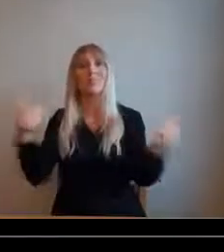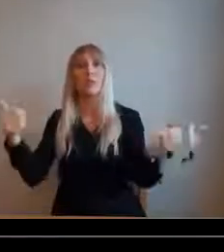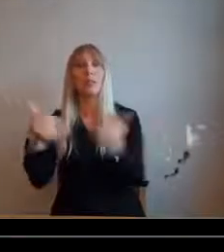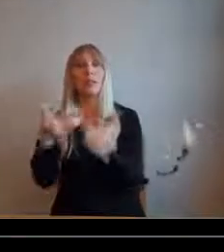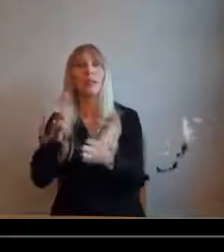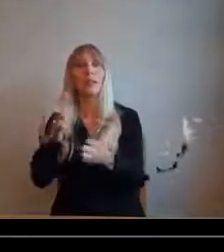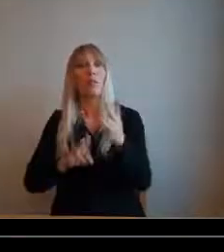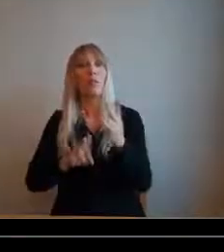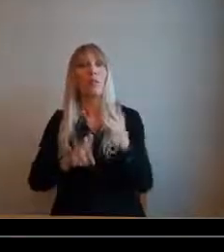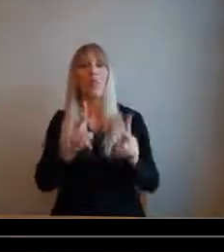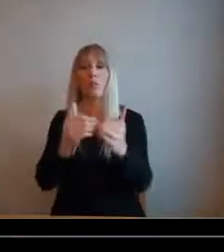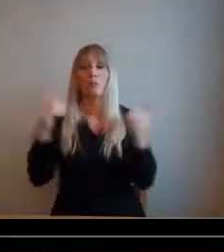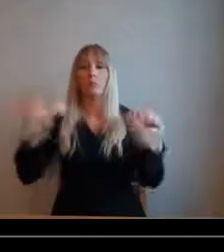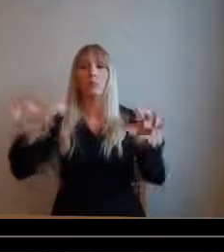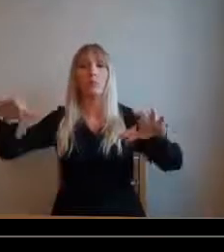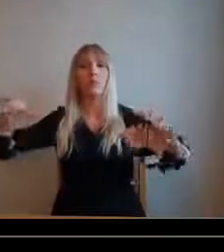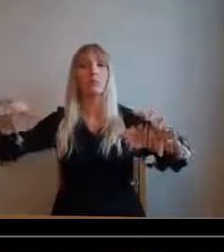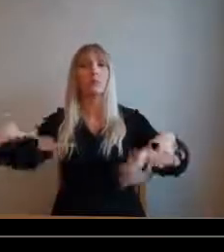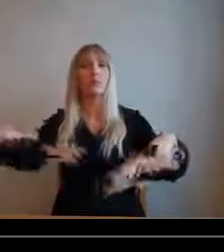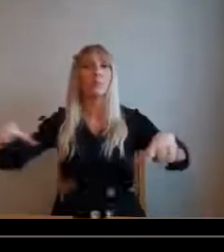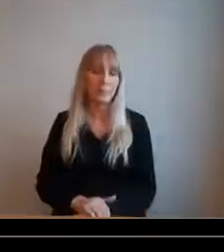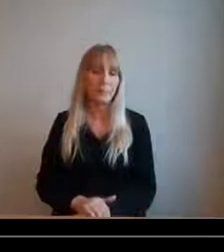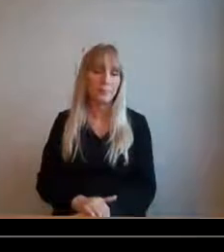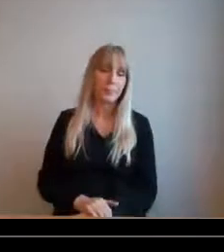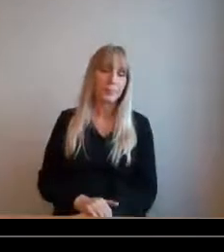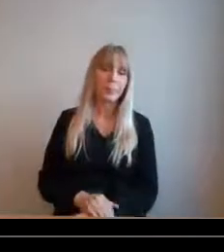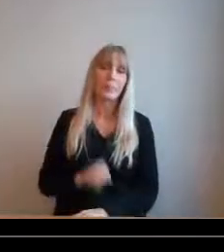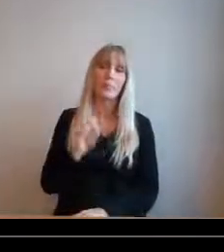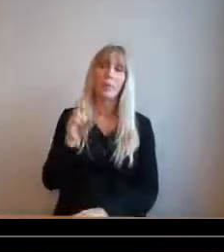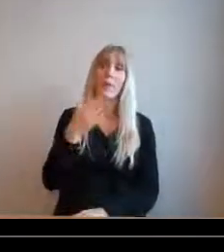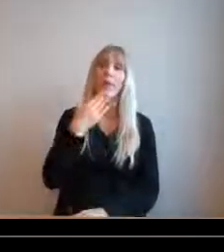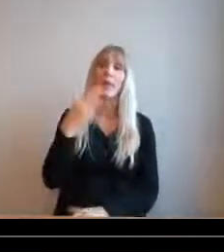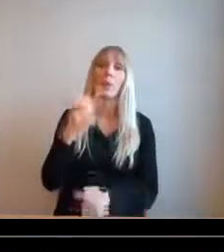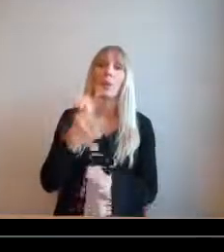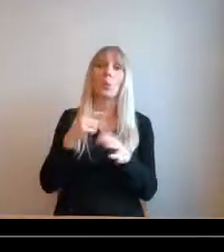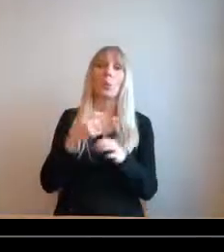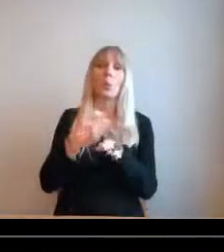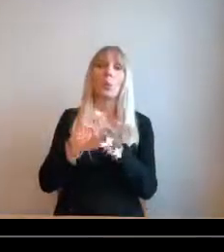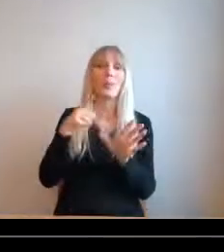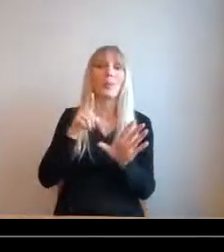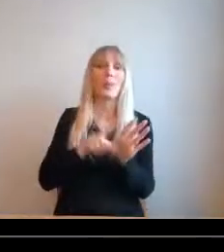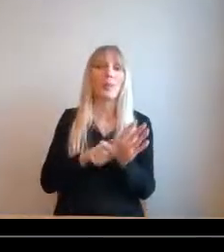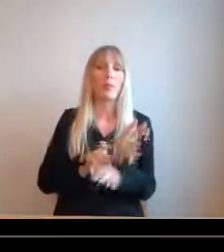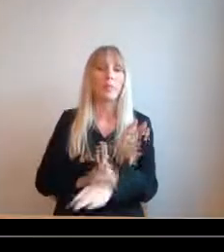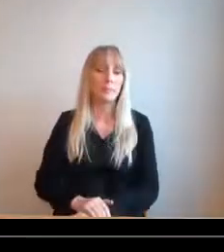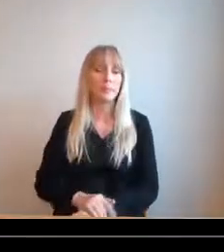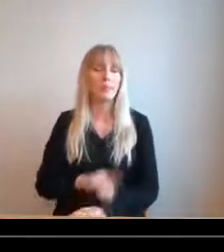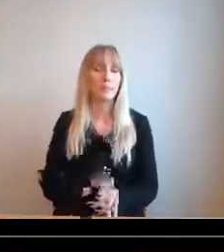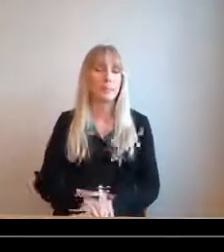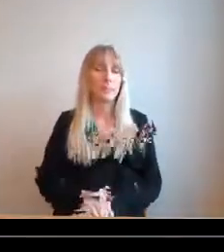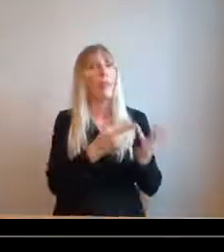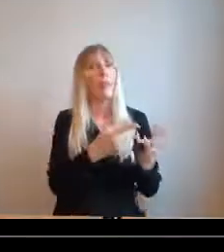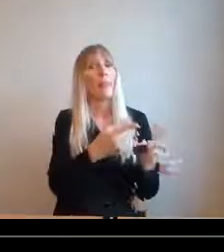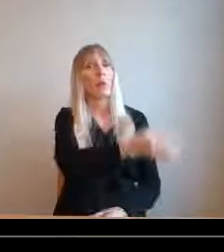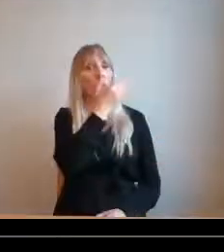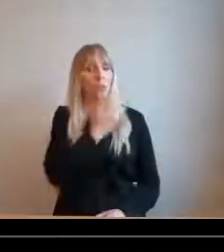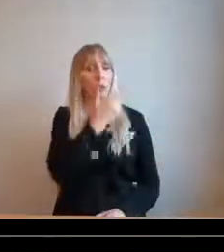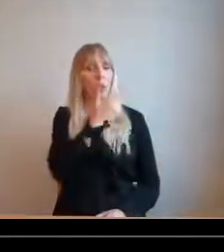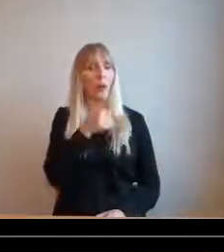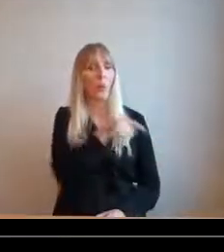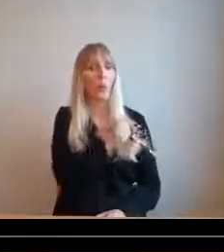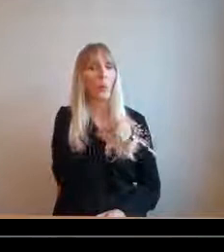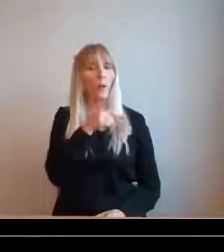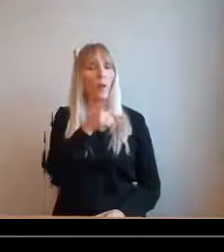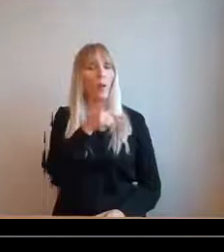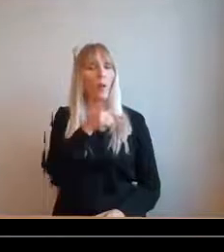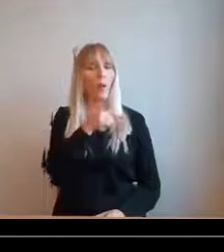go but other than that area. Thank you, Gary. Thank you. Another question has come in about